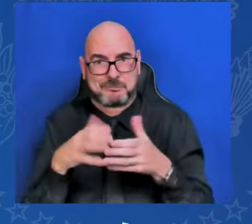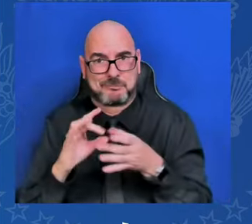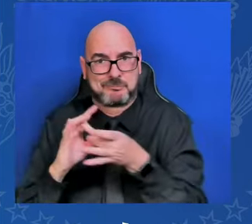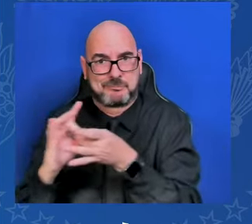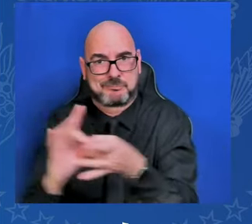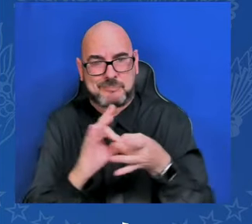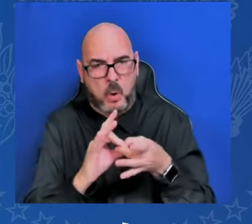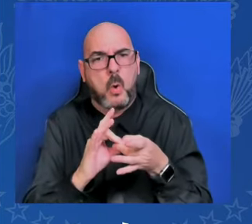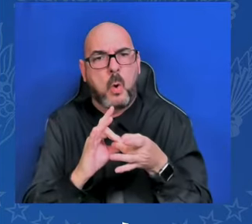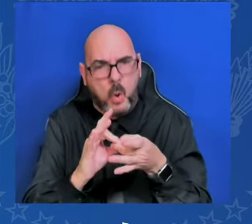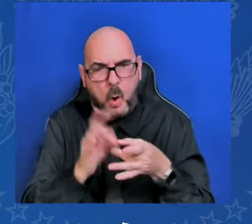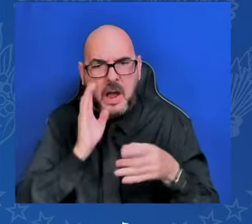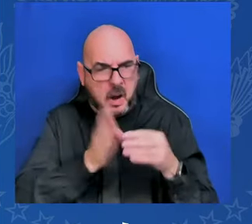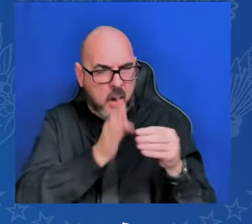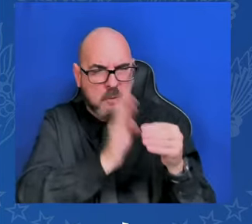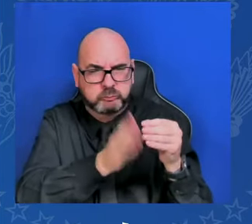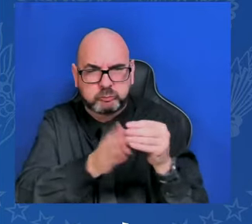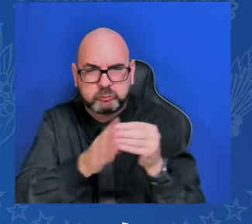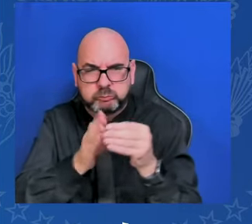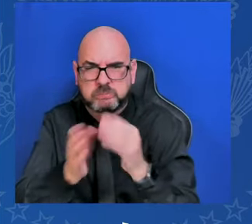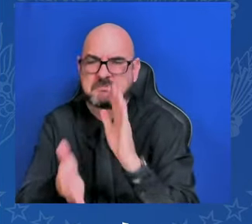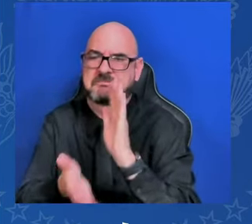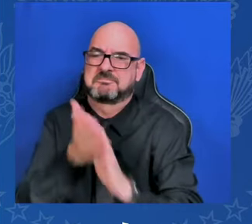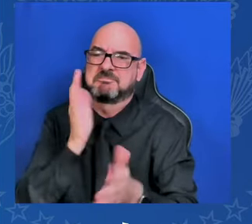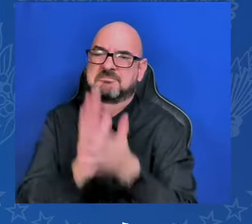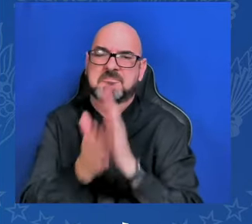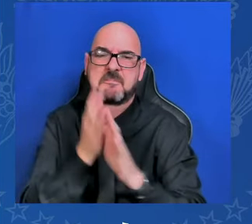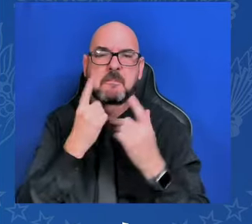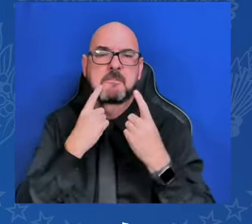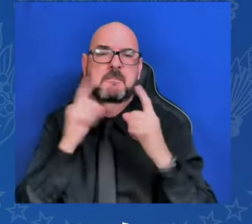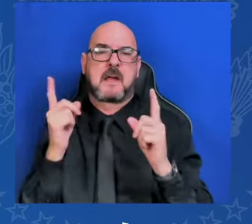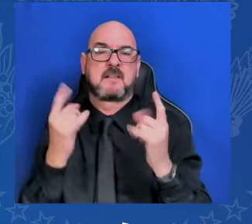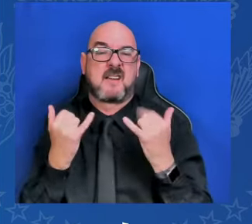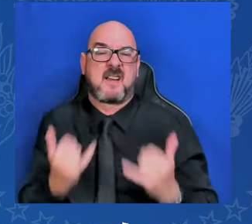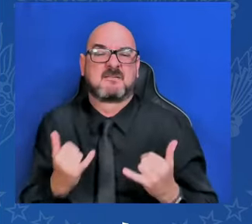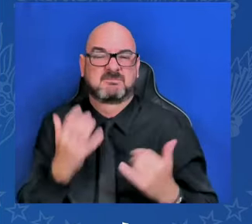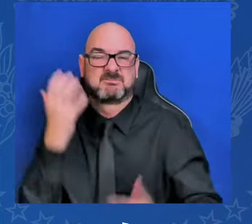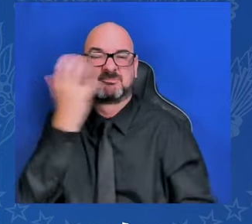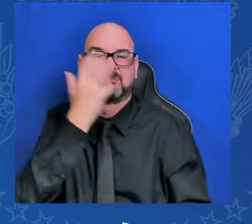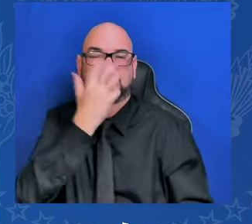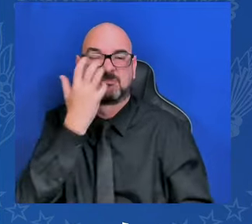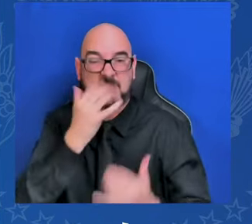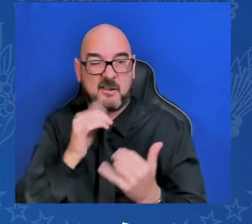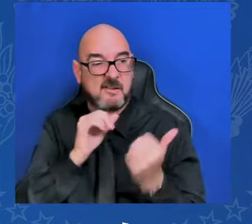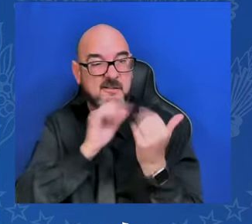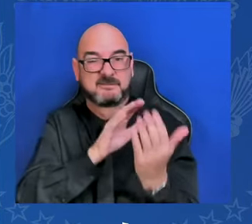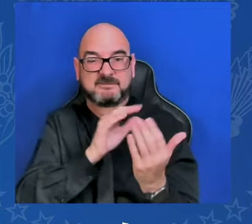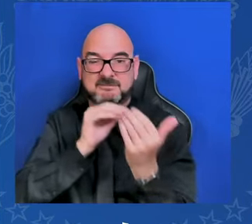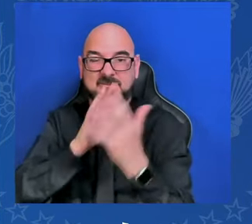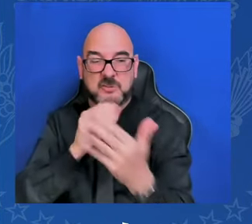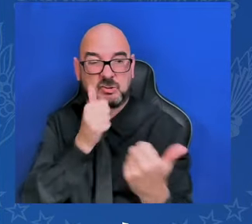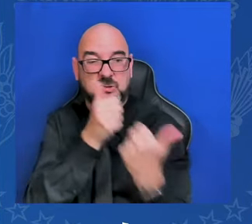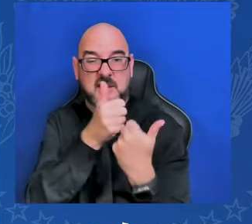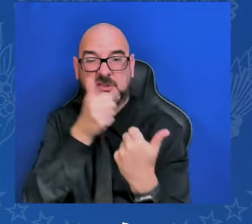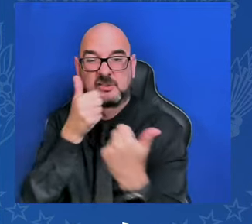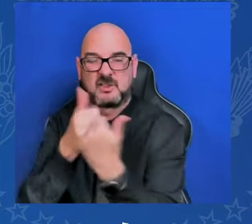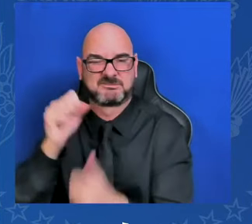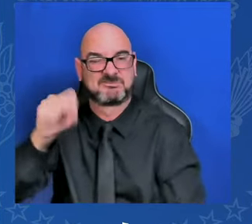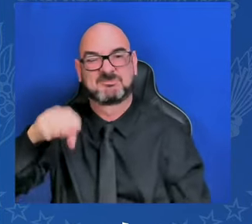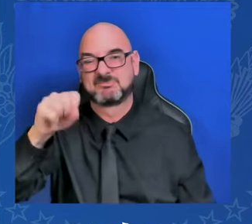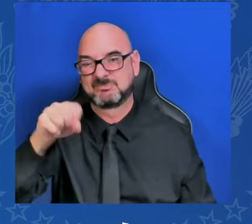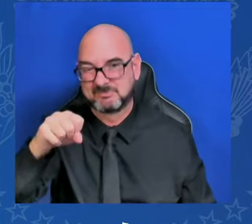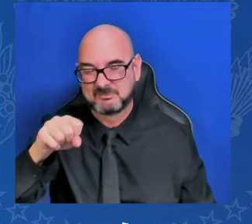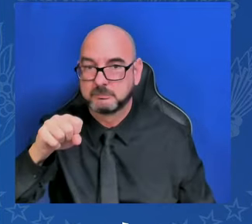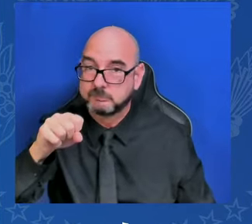challenging times, and we're working together to address issues of concern to the